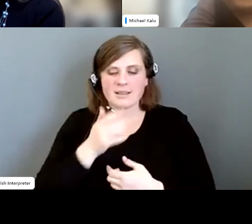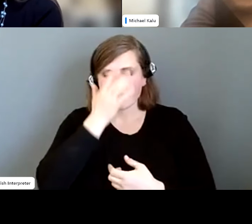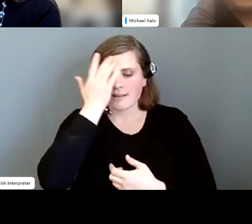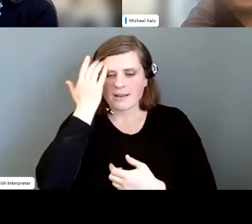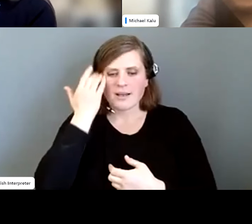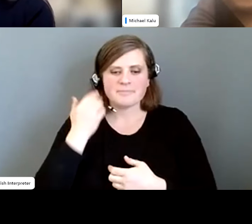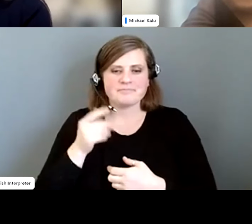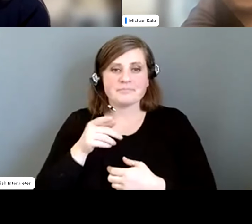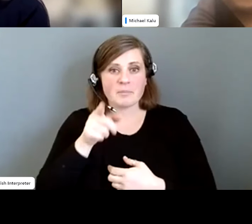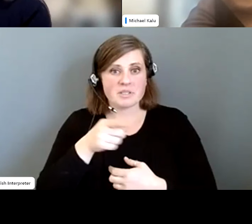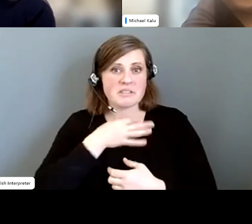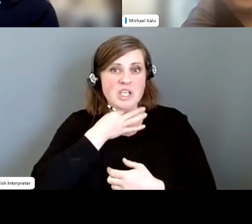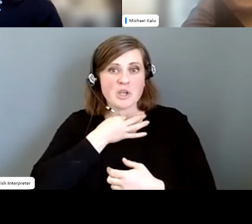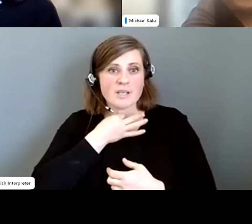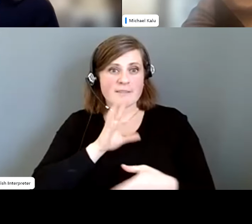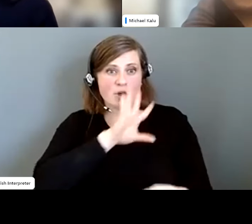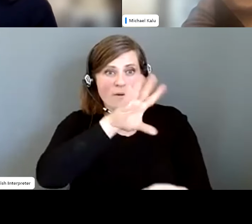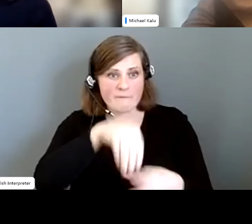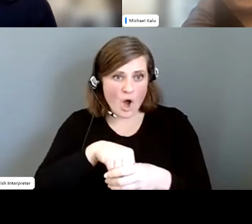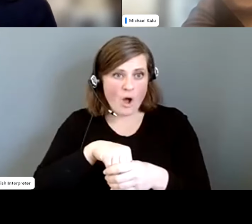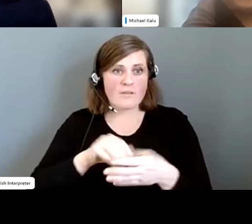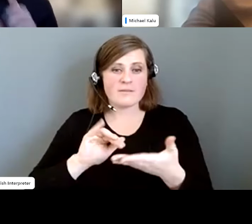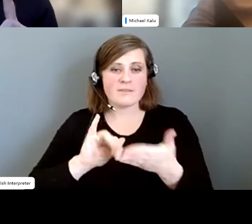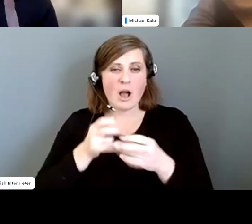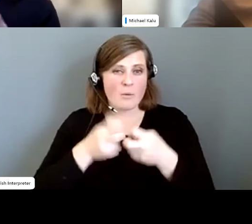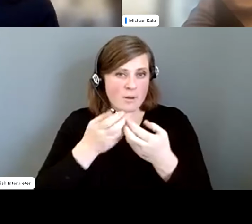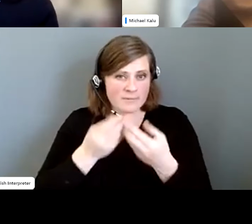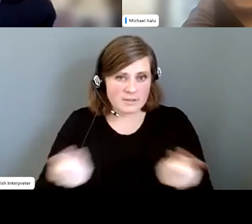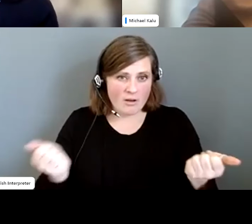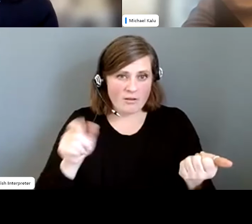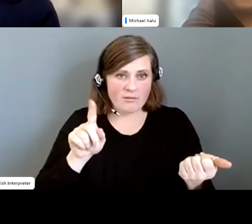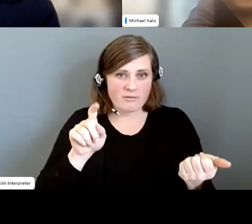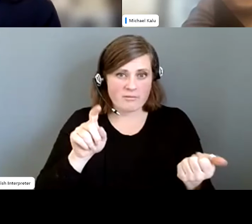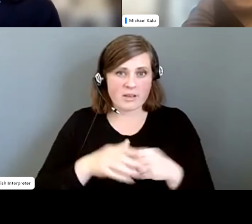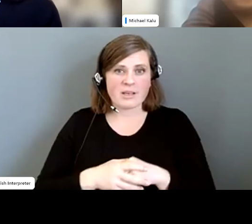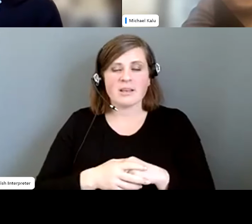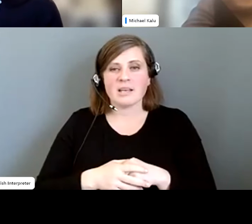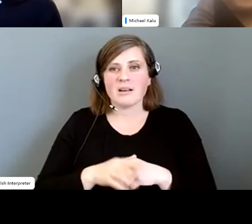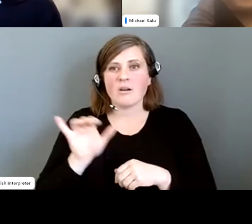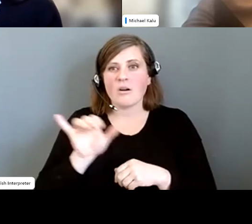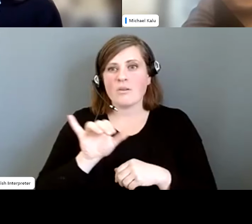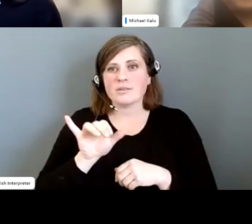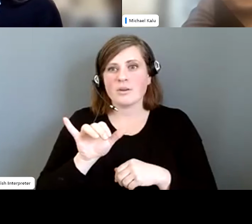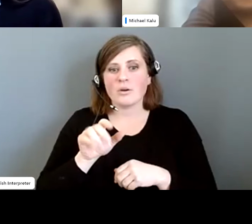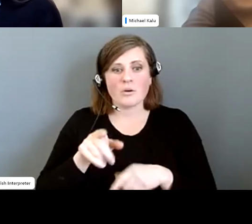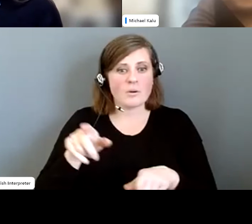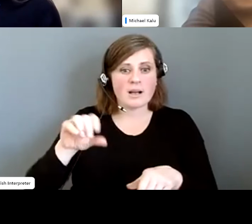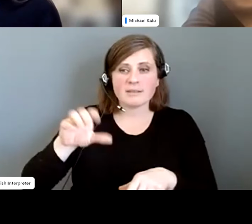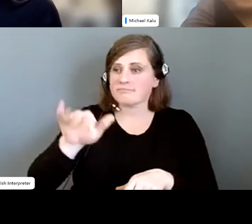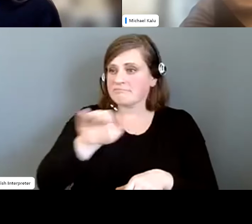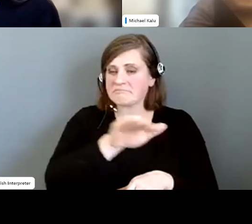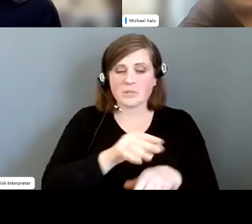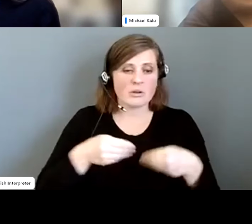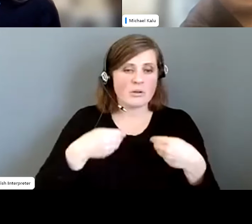involved in some of those solutions that you mentioned today, and as you're thinking about that, just as a reminder for people to put their questions in the question